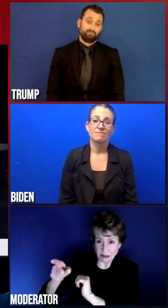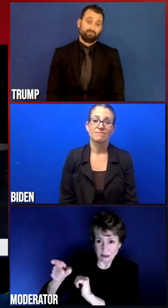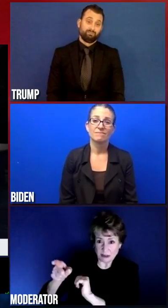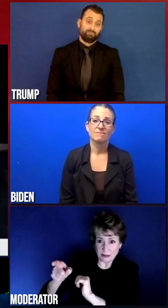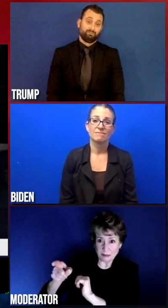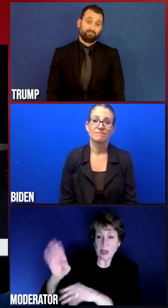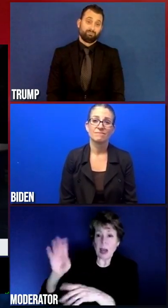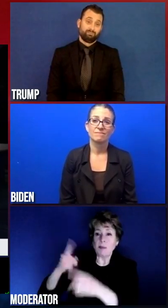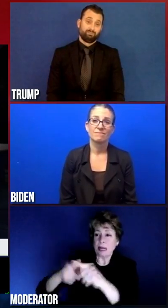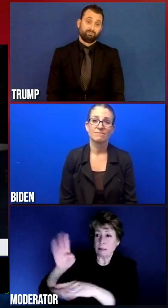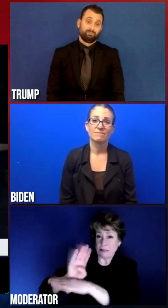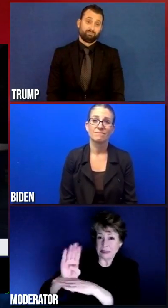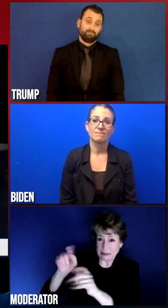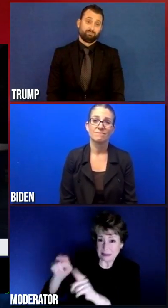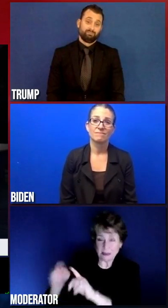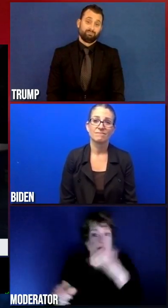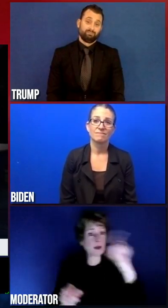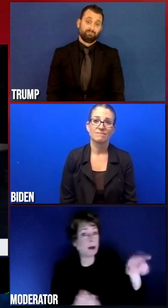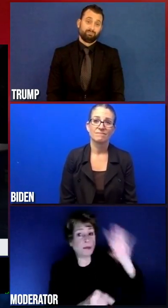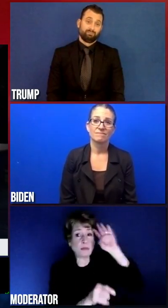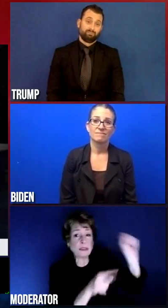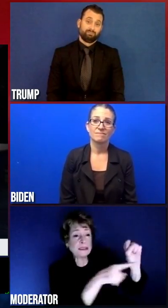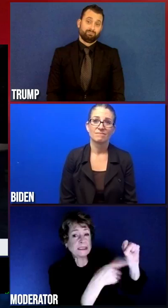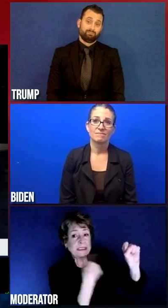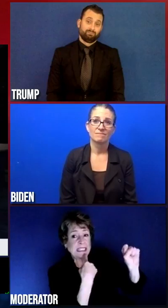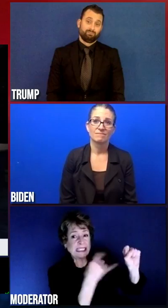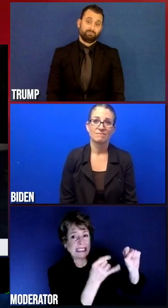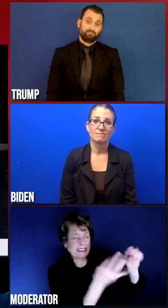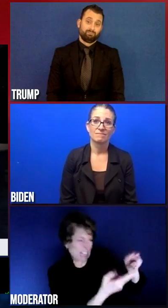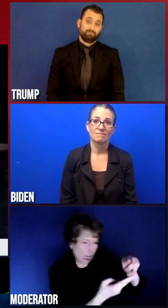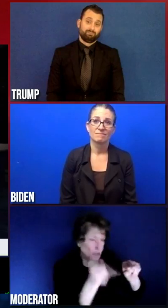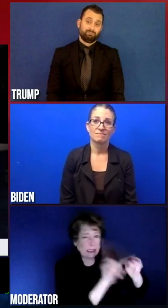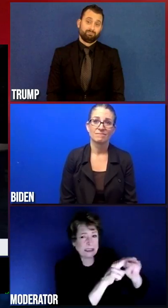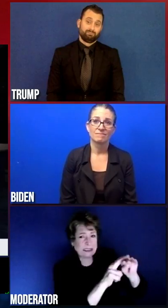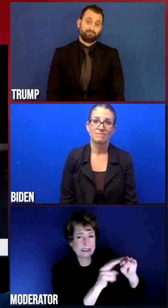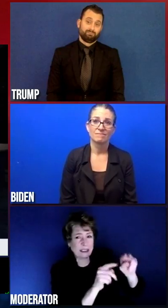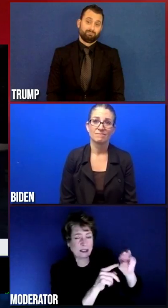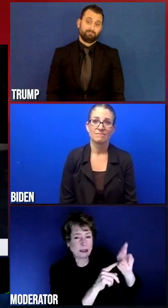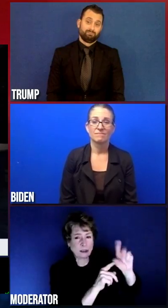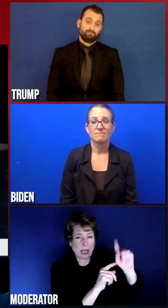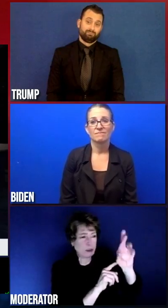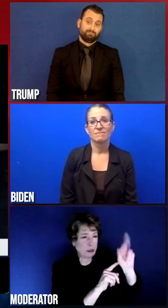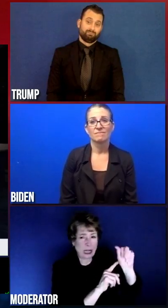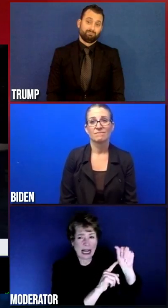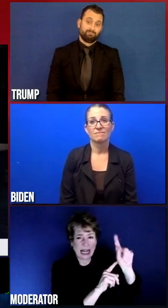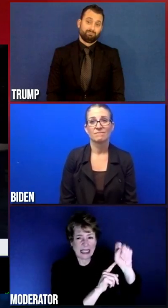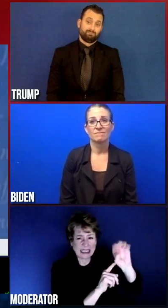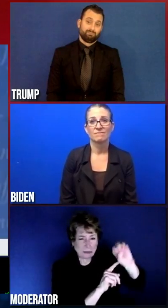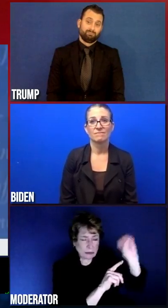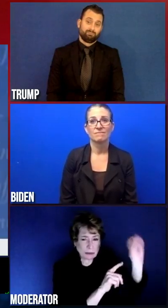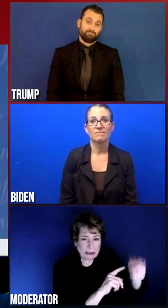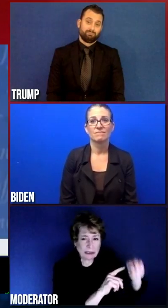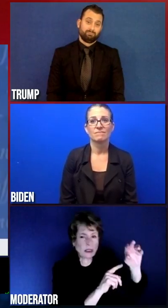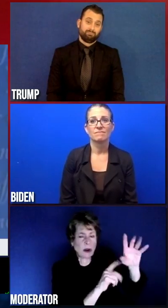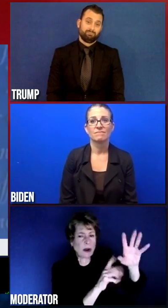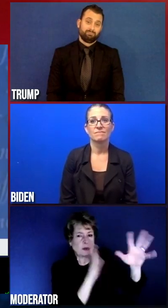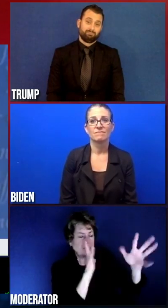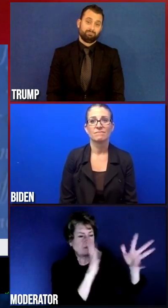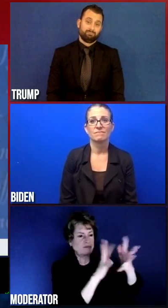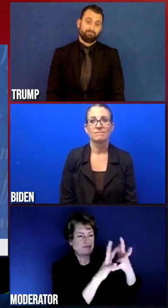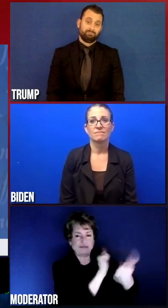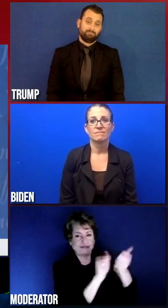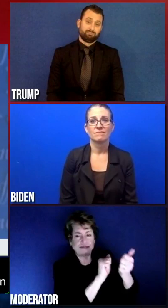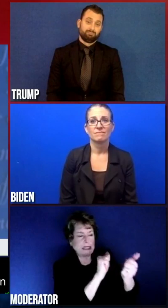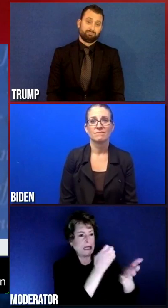of an increase in taxes is going to hurt the economy as it's just coming out of a recession. Well, just take a look at what is